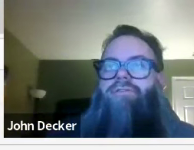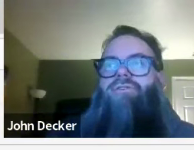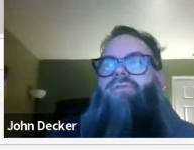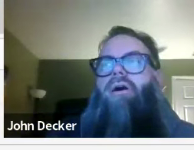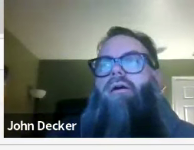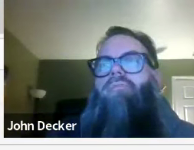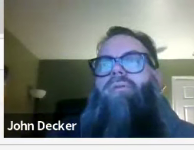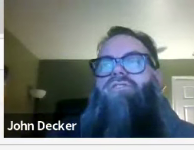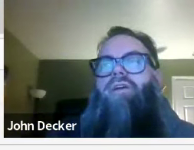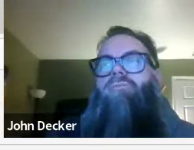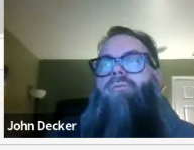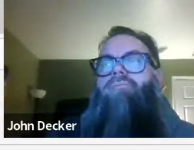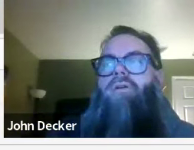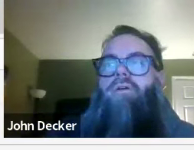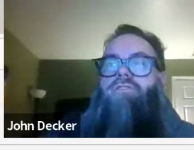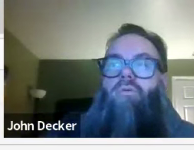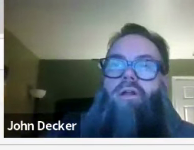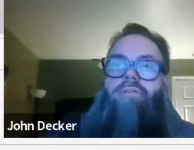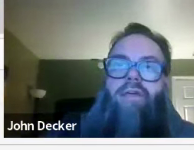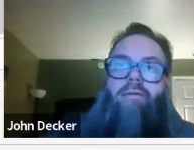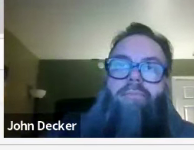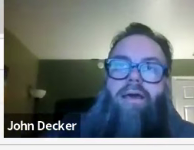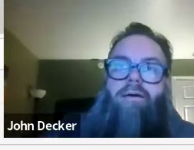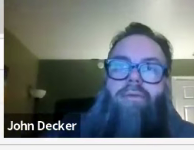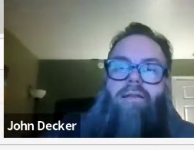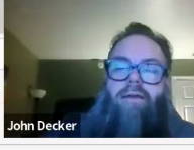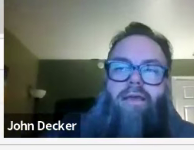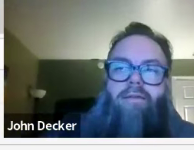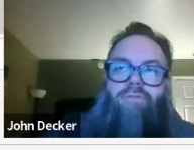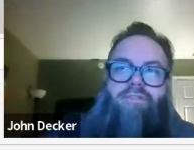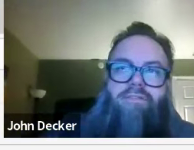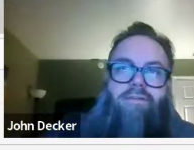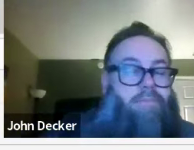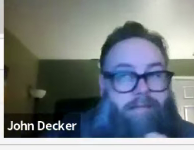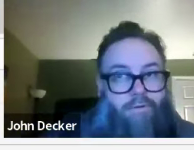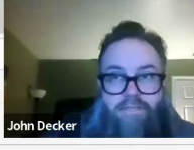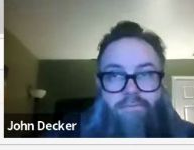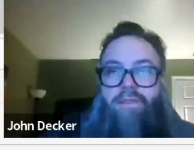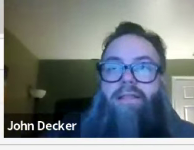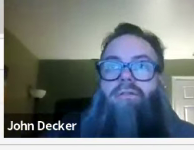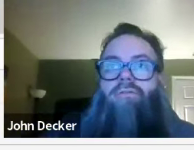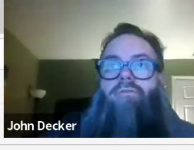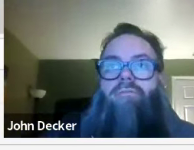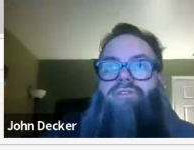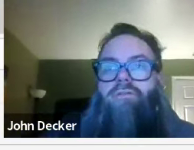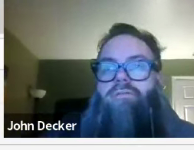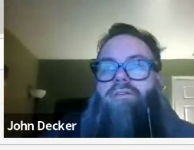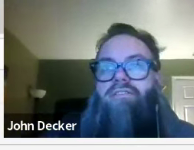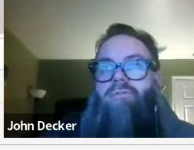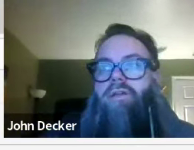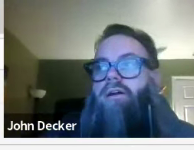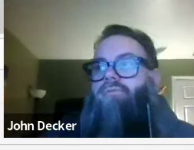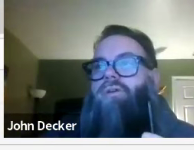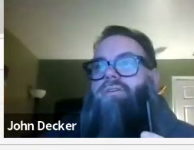in to the budget trailer bill. So one of them, and again, if you listen to, like, for example, that Little Hoover